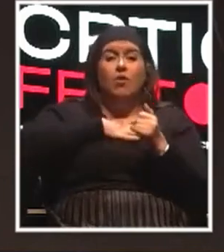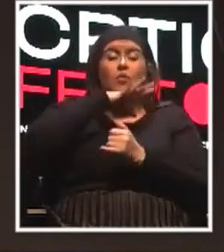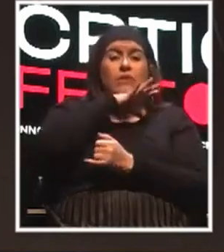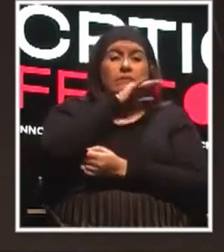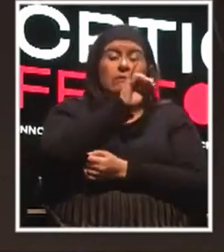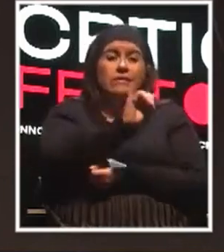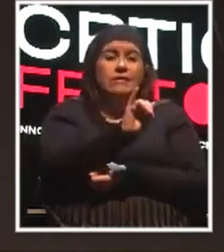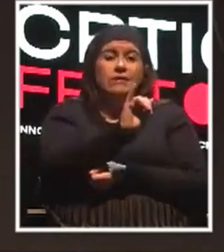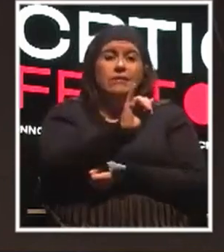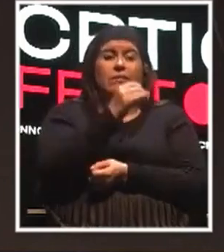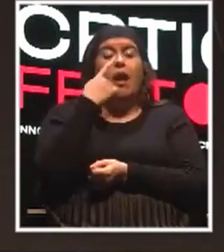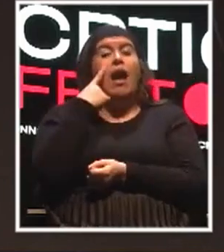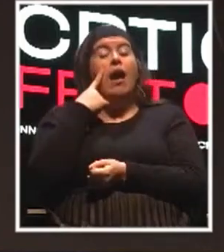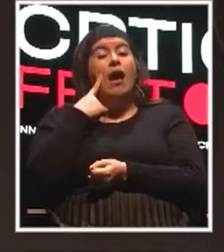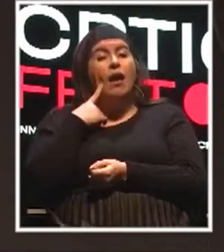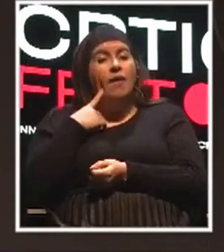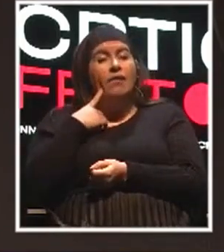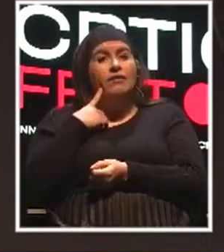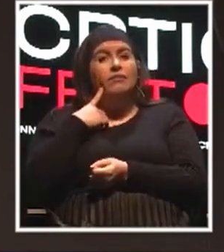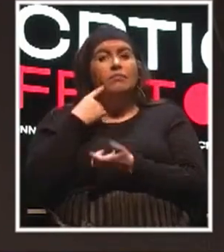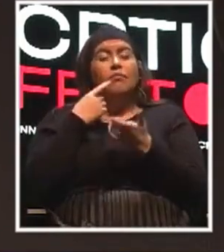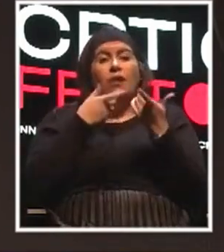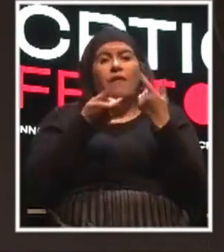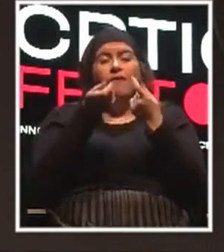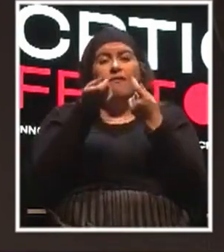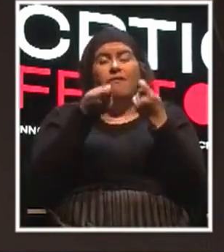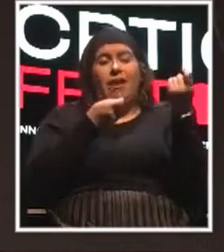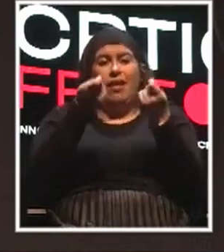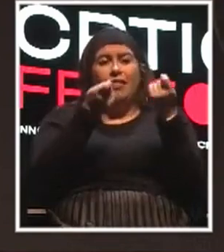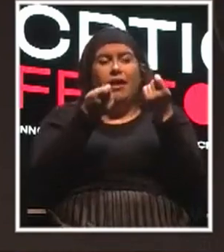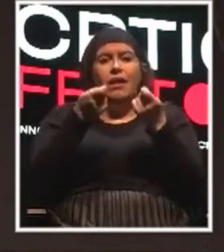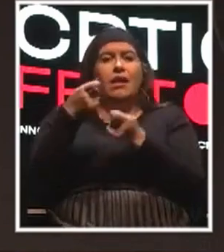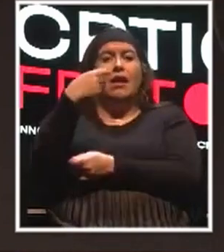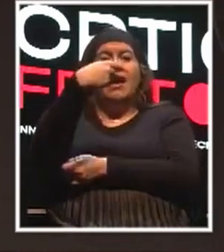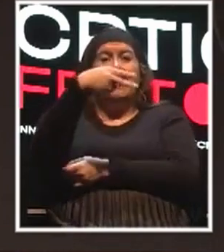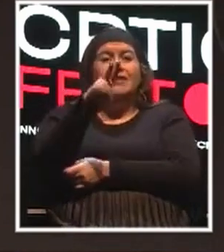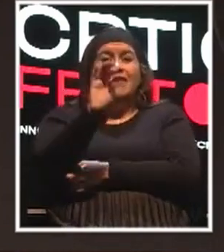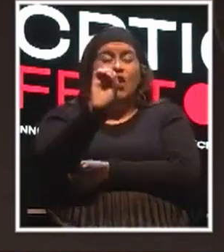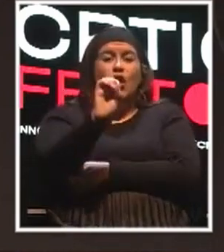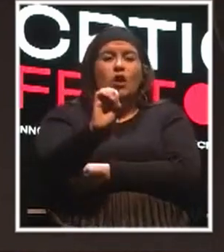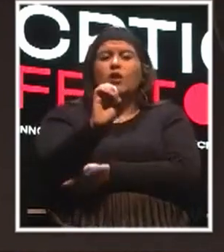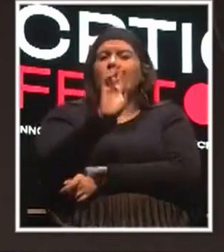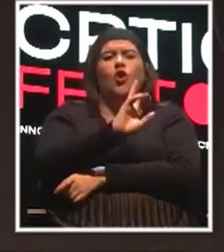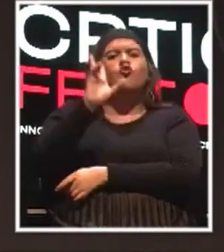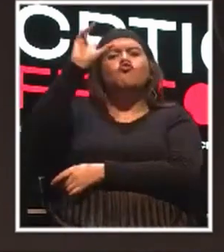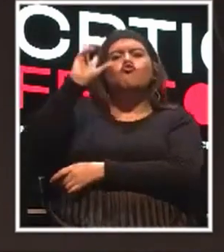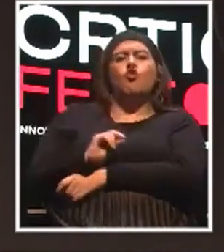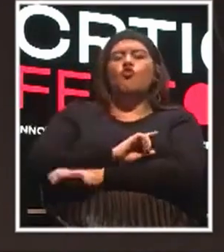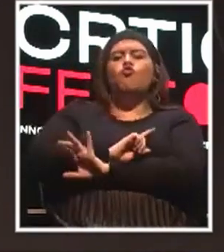public. We got a hard no from HBO on that, because the